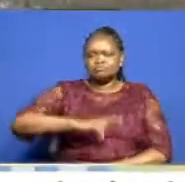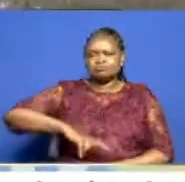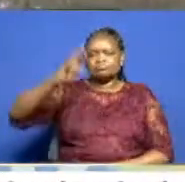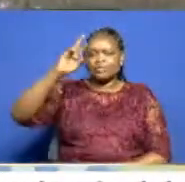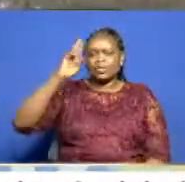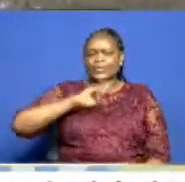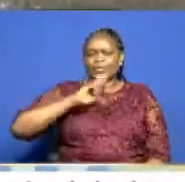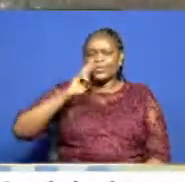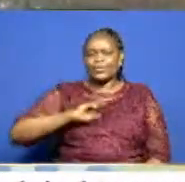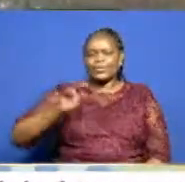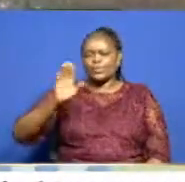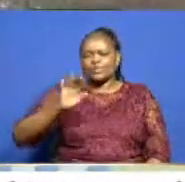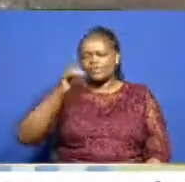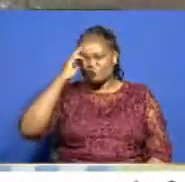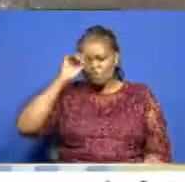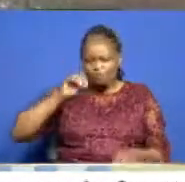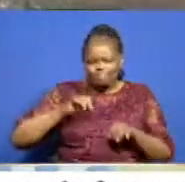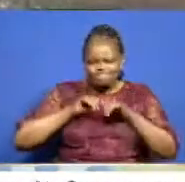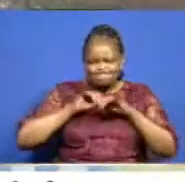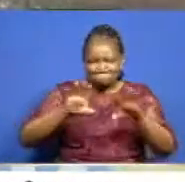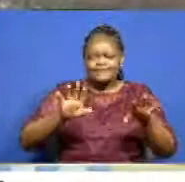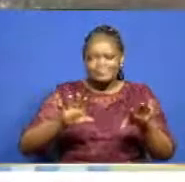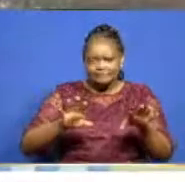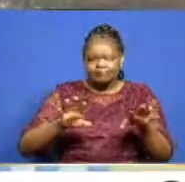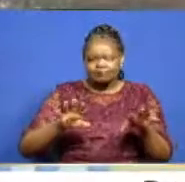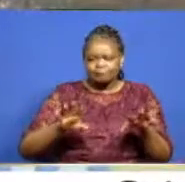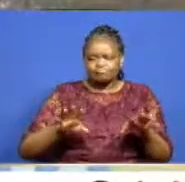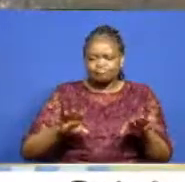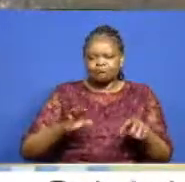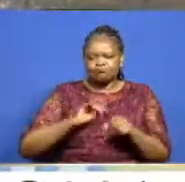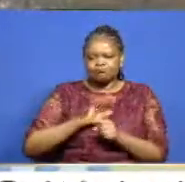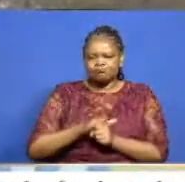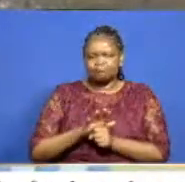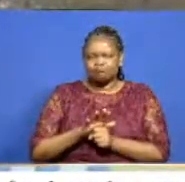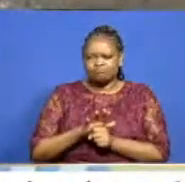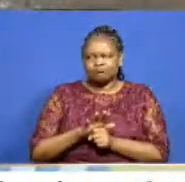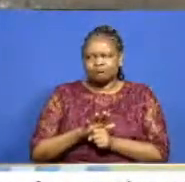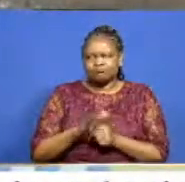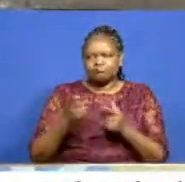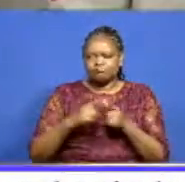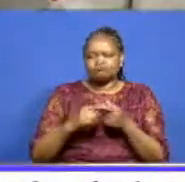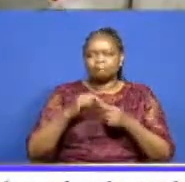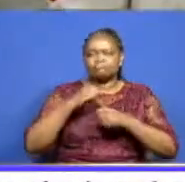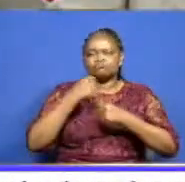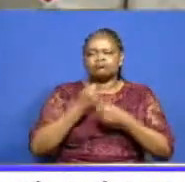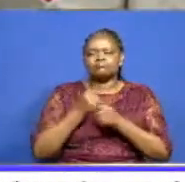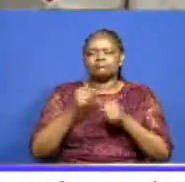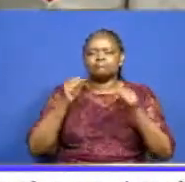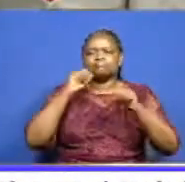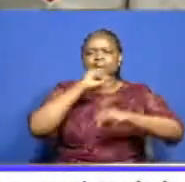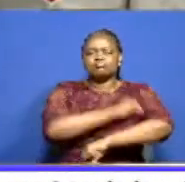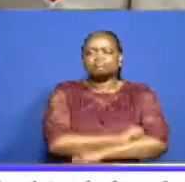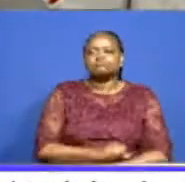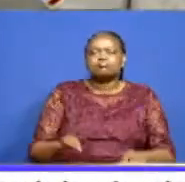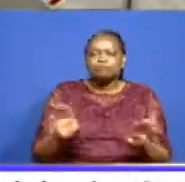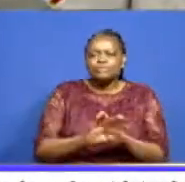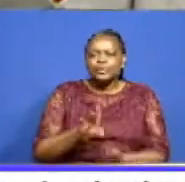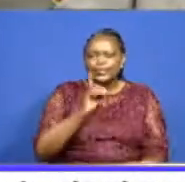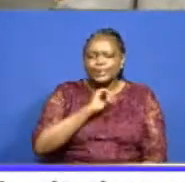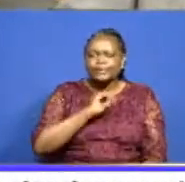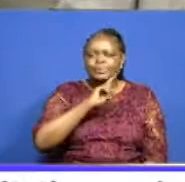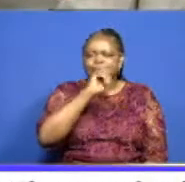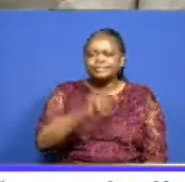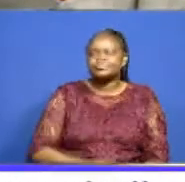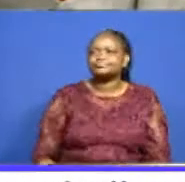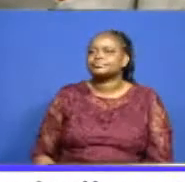COVID-19 that may have, you know, justified the need for closure of schools? Thank you so much. It would be important for us